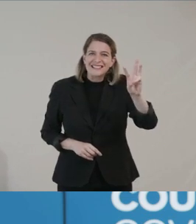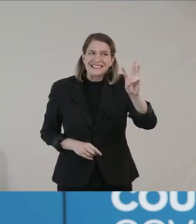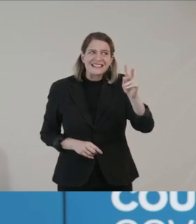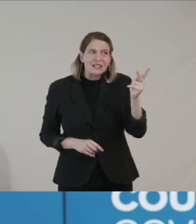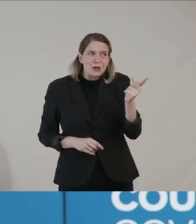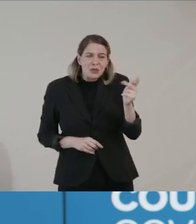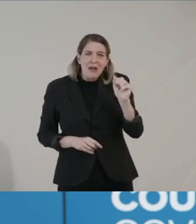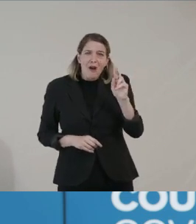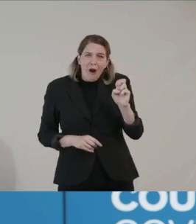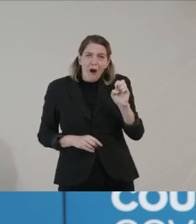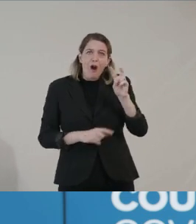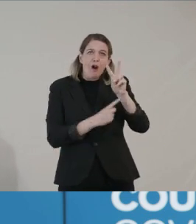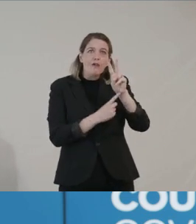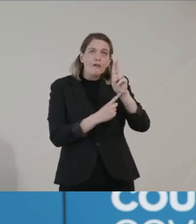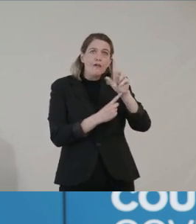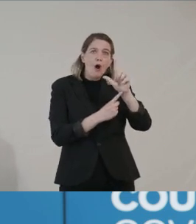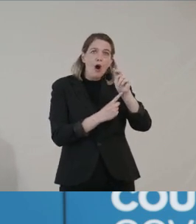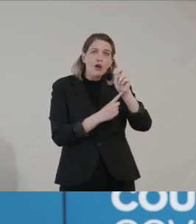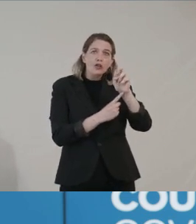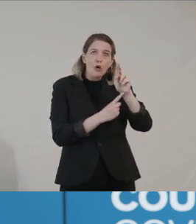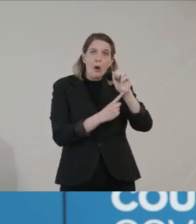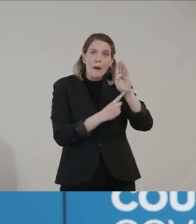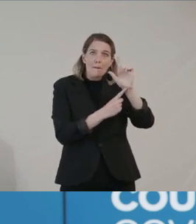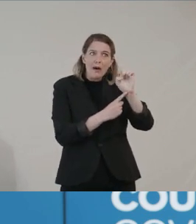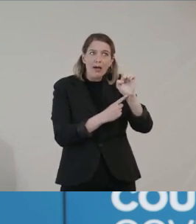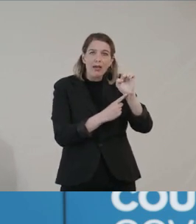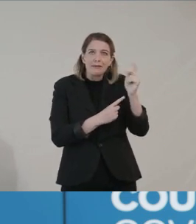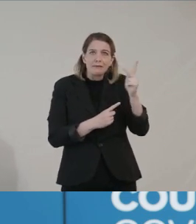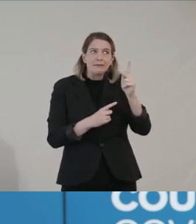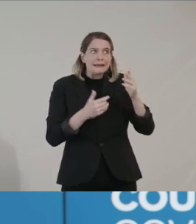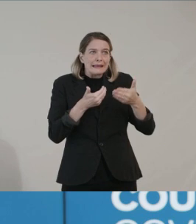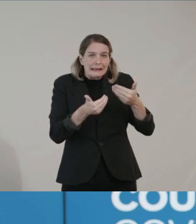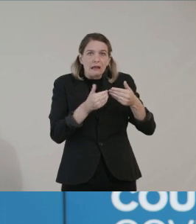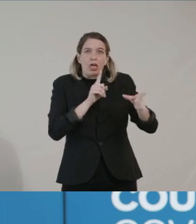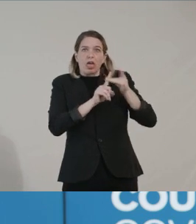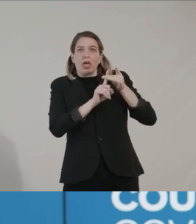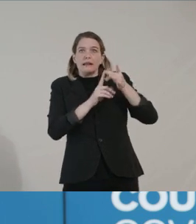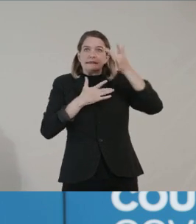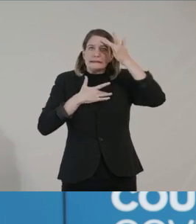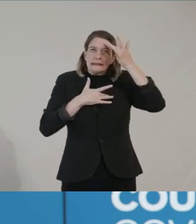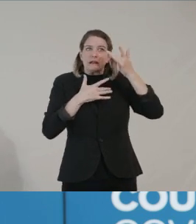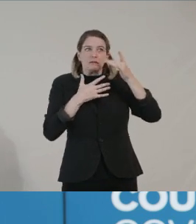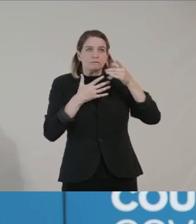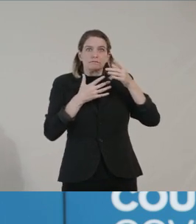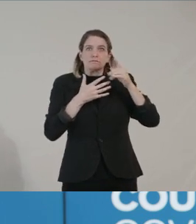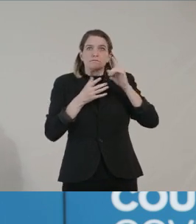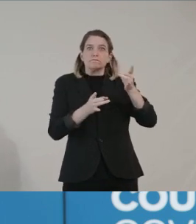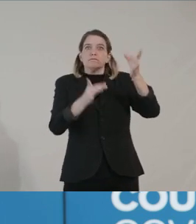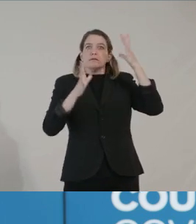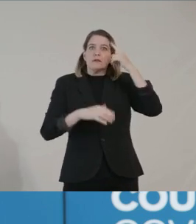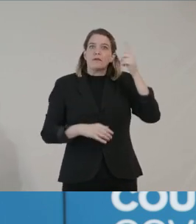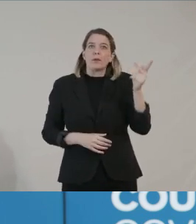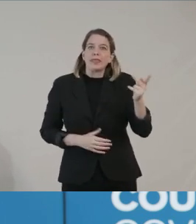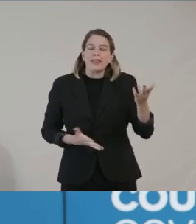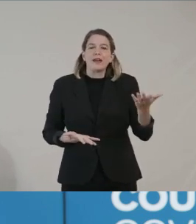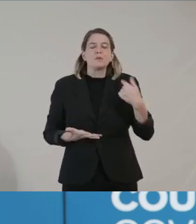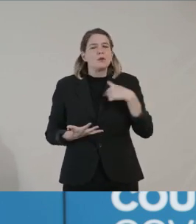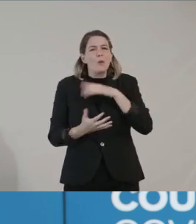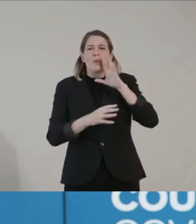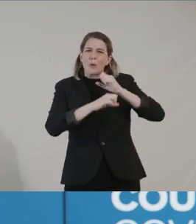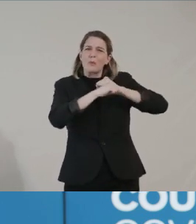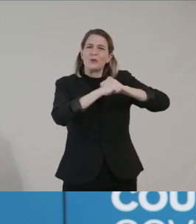want to protect continually going forward, regardless of what we're able to do with our economy. And we're going